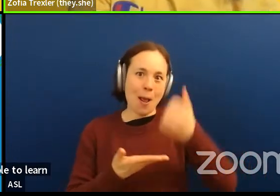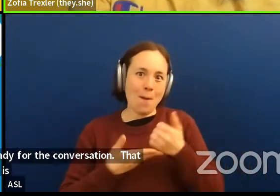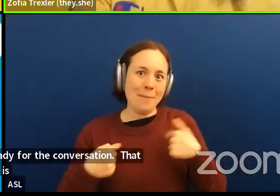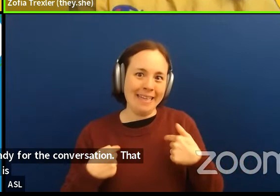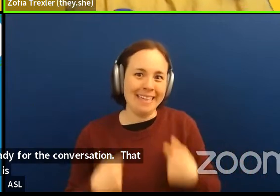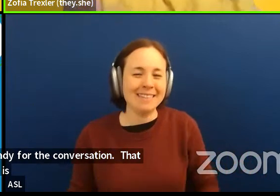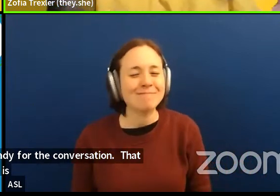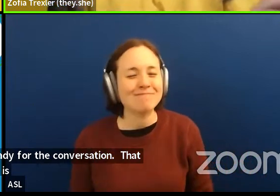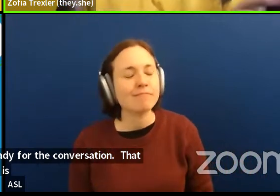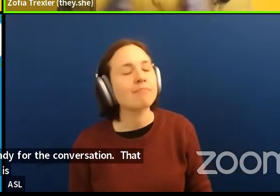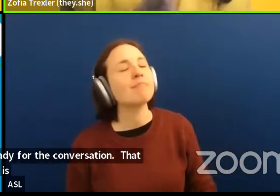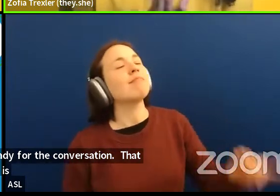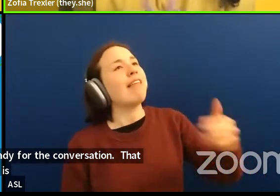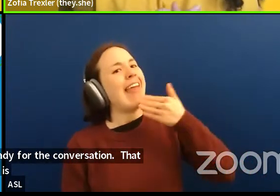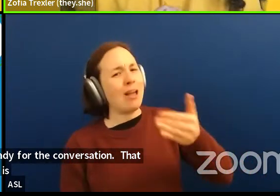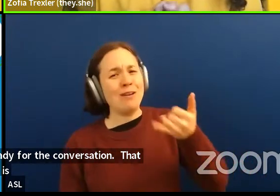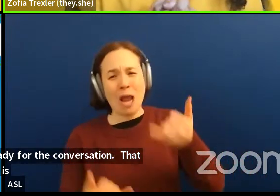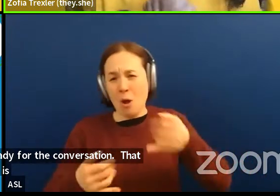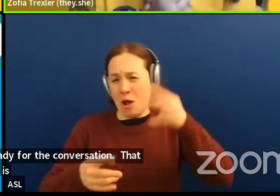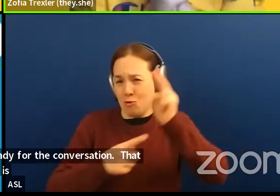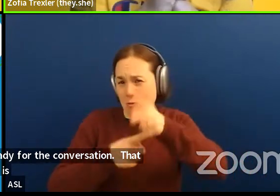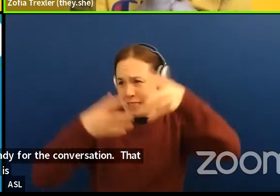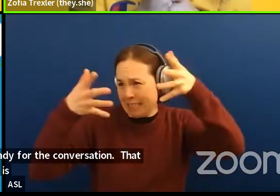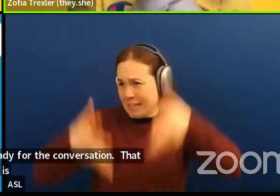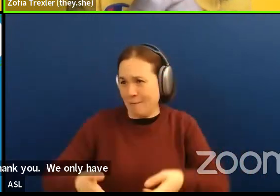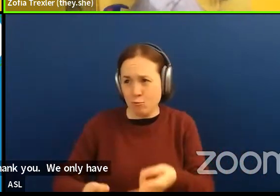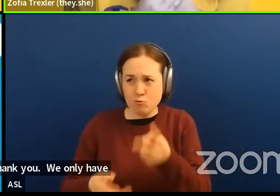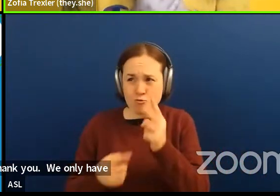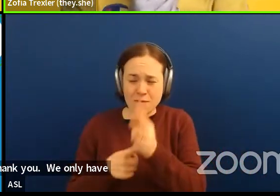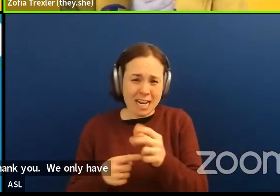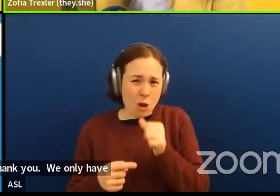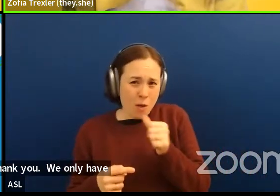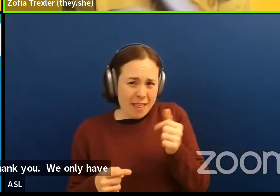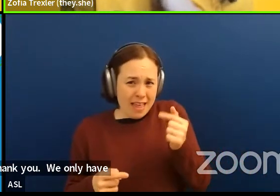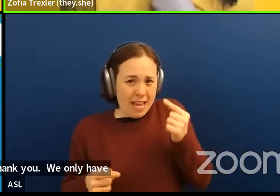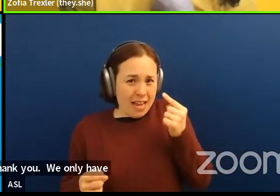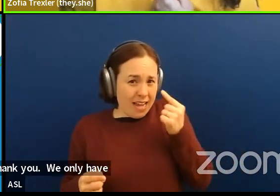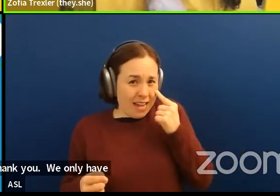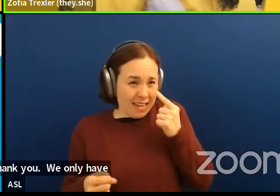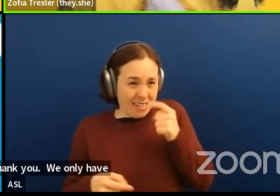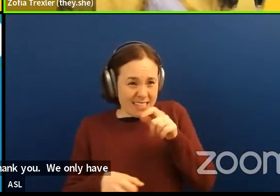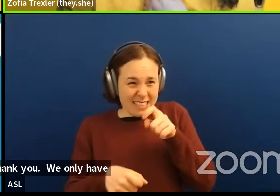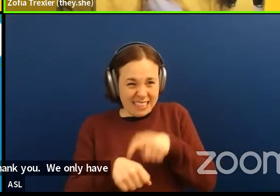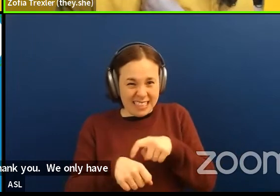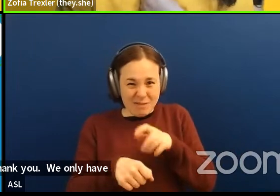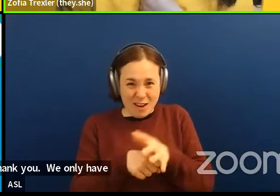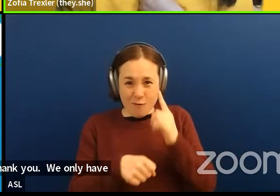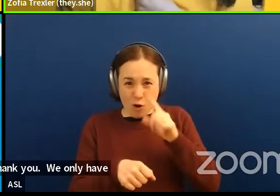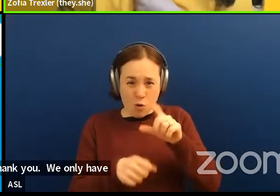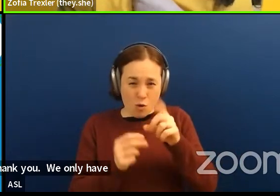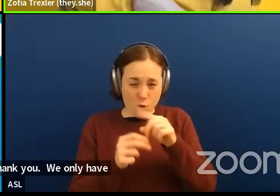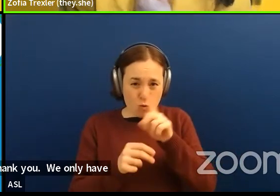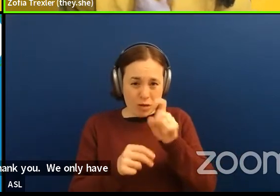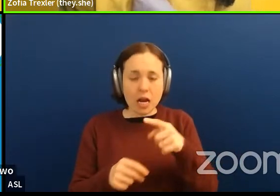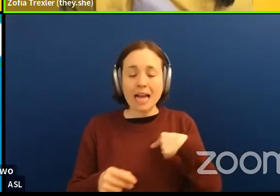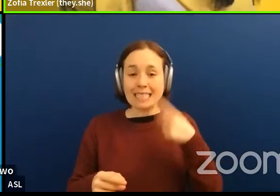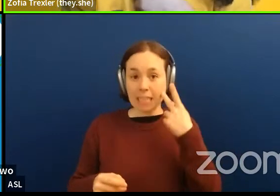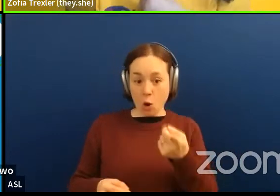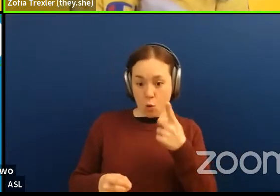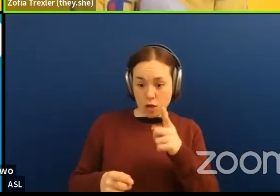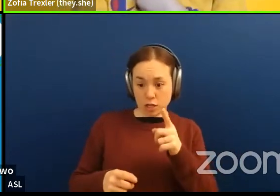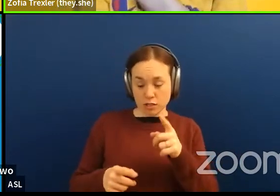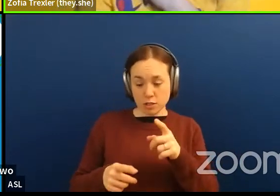Thank you. Now we only have 2 minutes left. I don't know if that's time for another question. I saw one in the chat that was